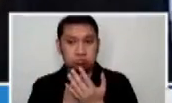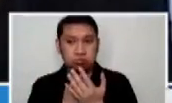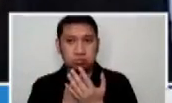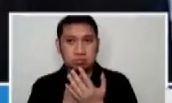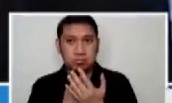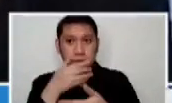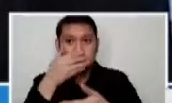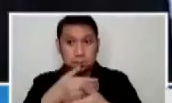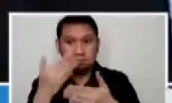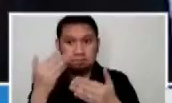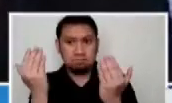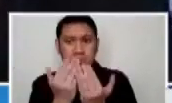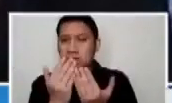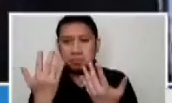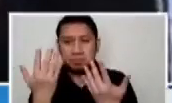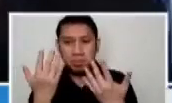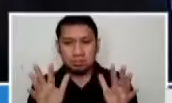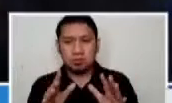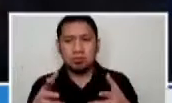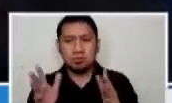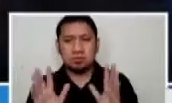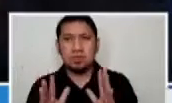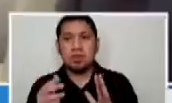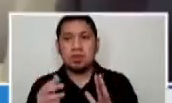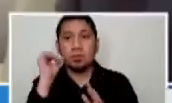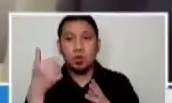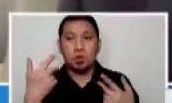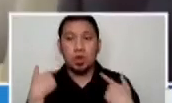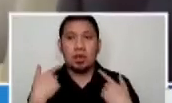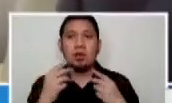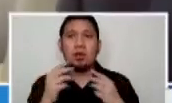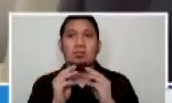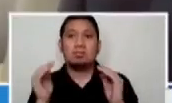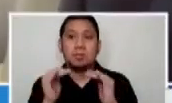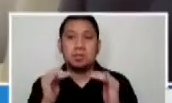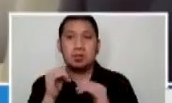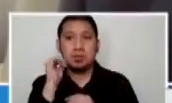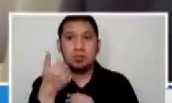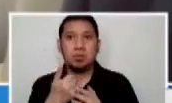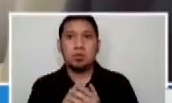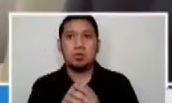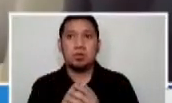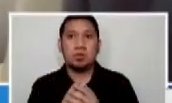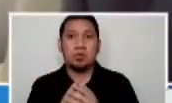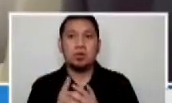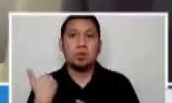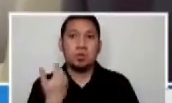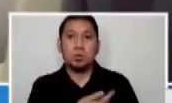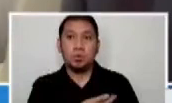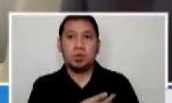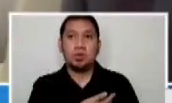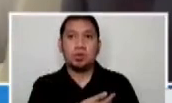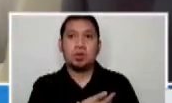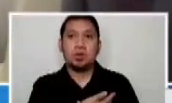Yes, I advise our people that merong communication ang